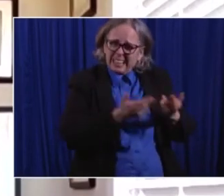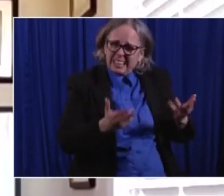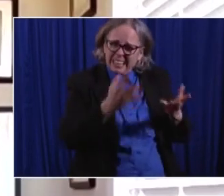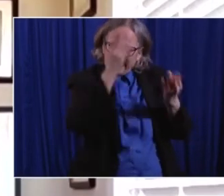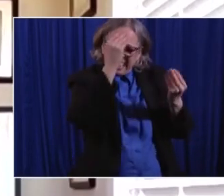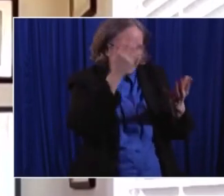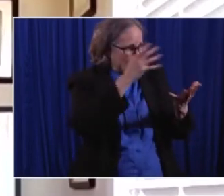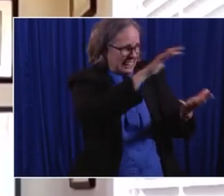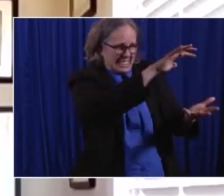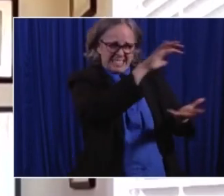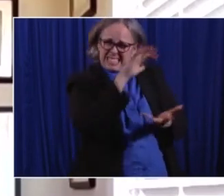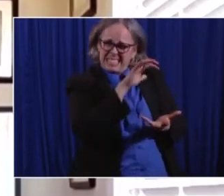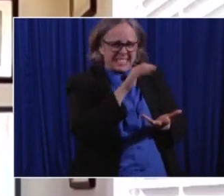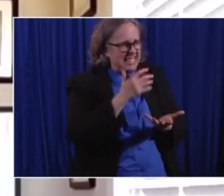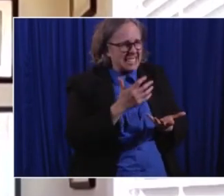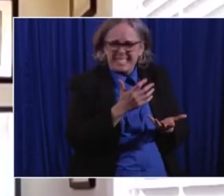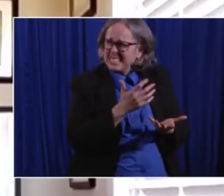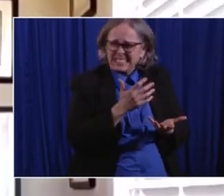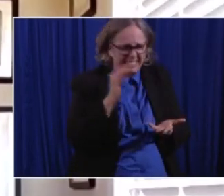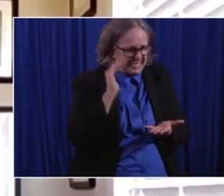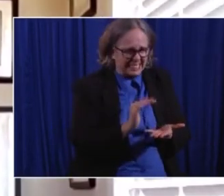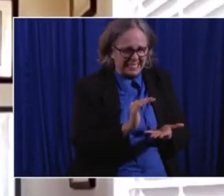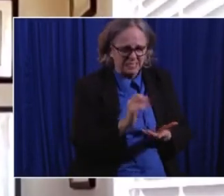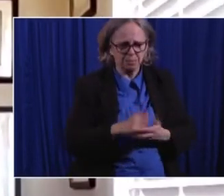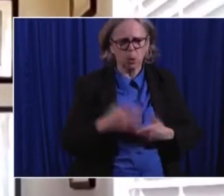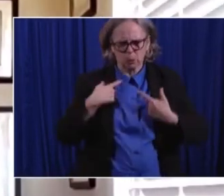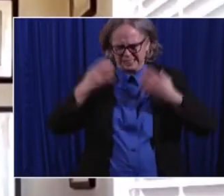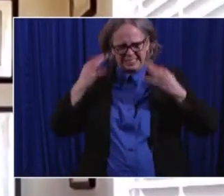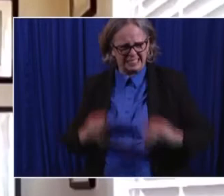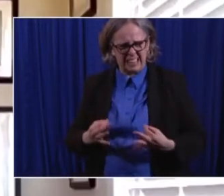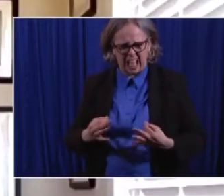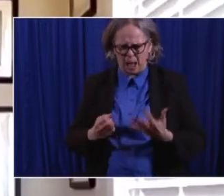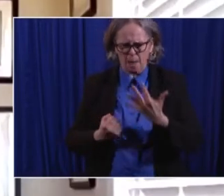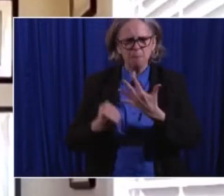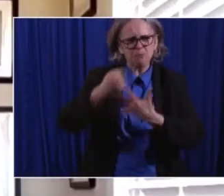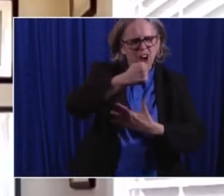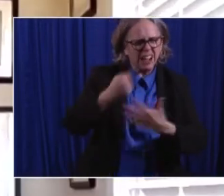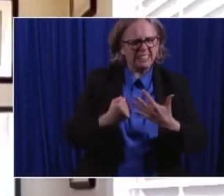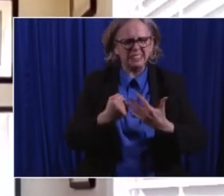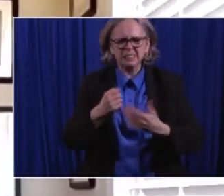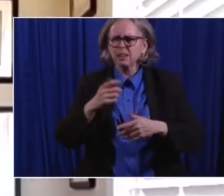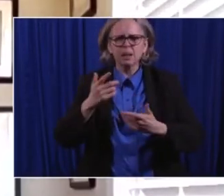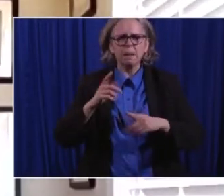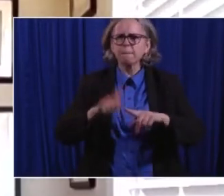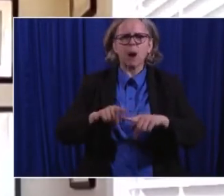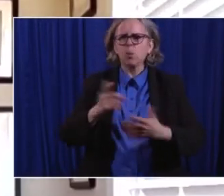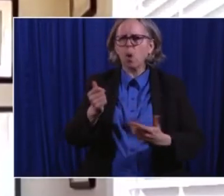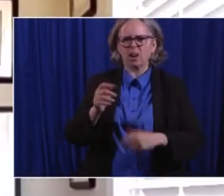because age is the best predictor, as the governor has said. And then we've thought, well,